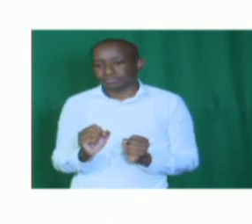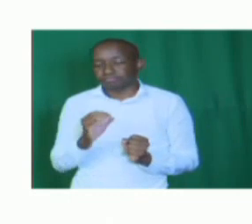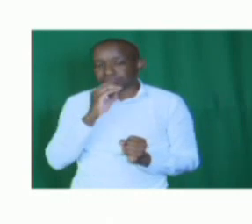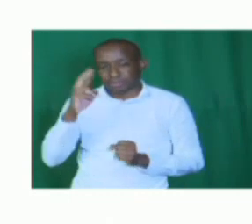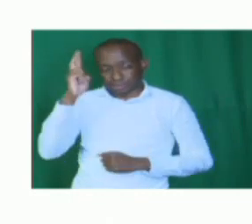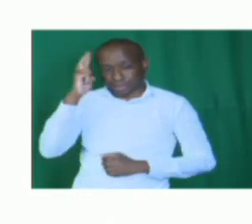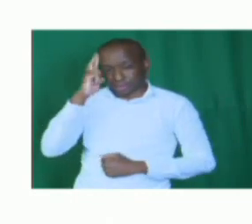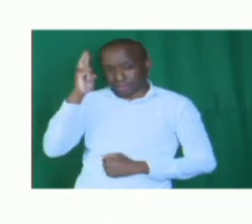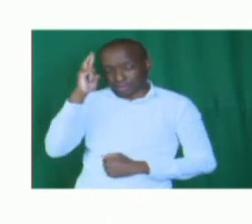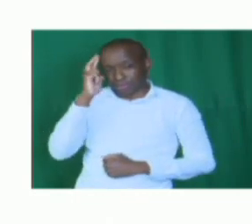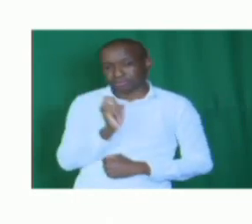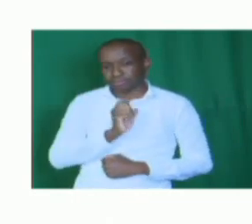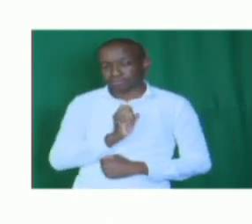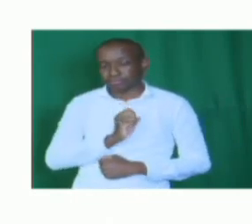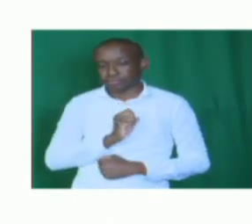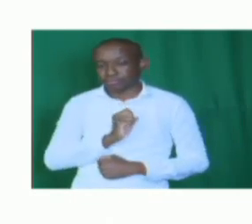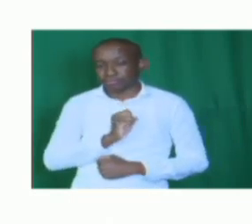remember. Then